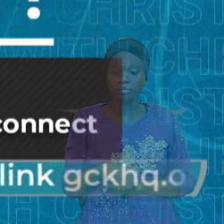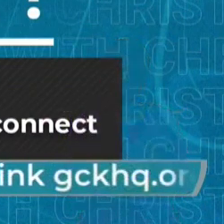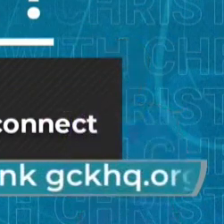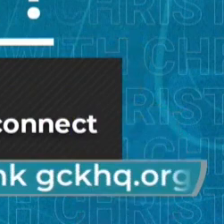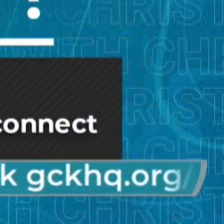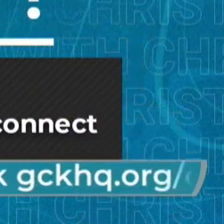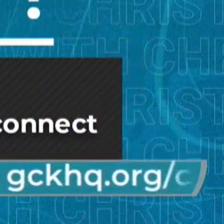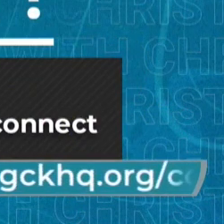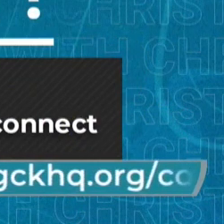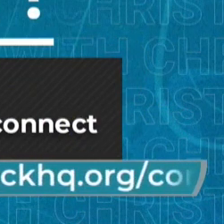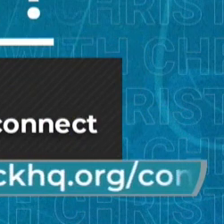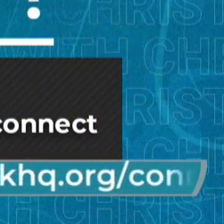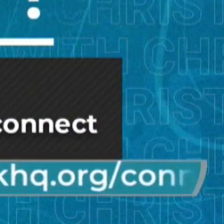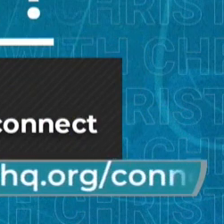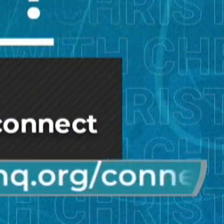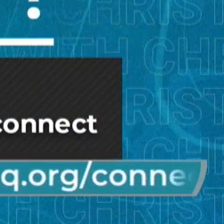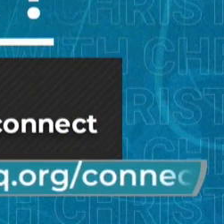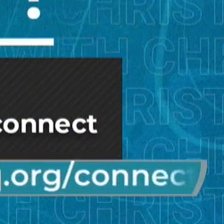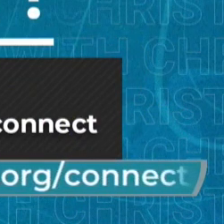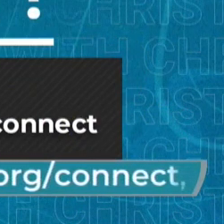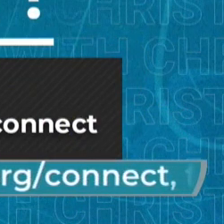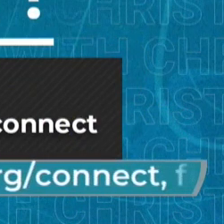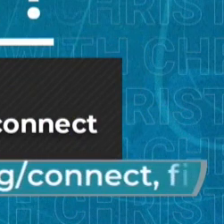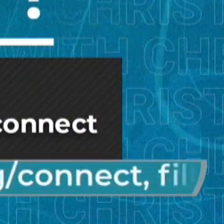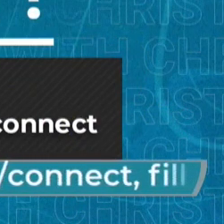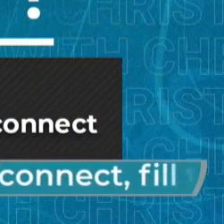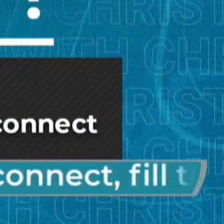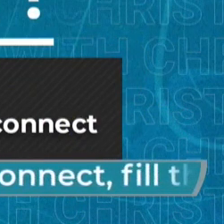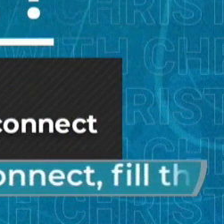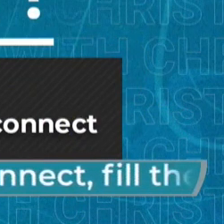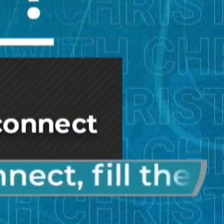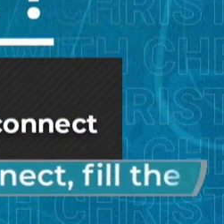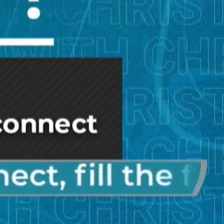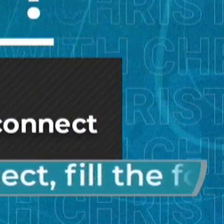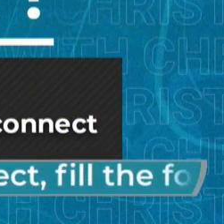and you need to listen carefully and look at it. It's